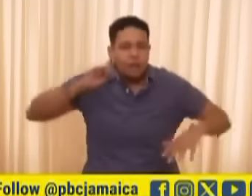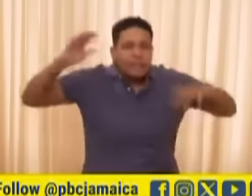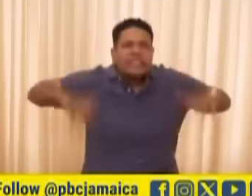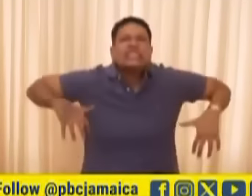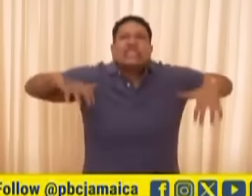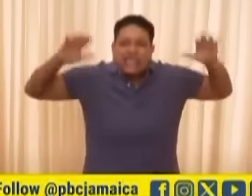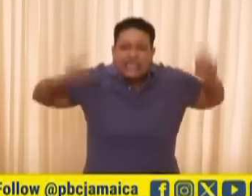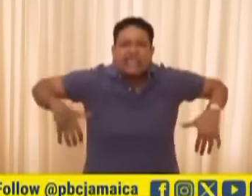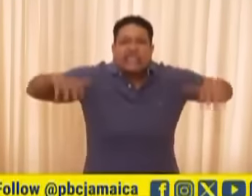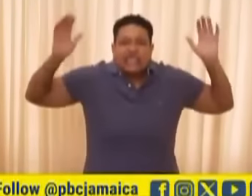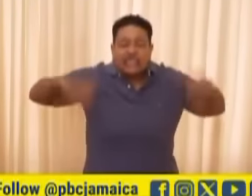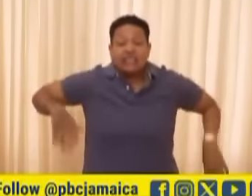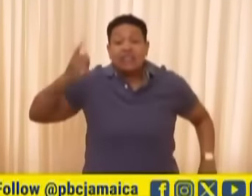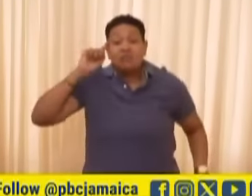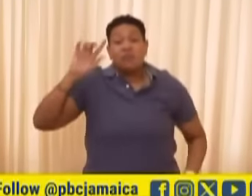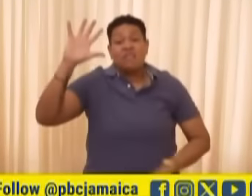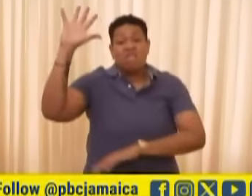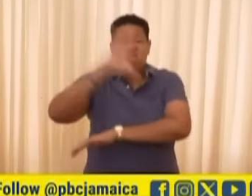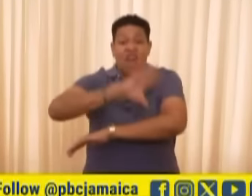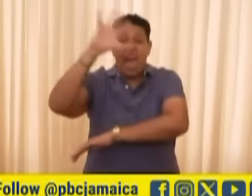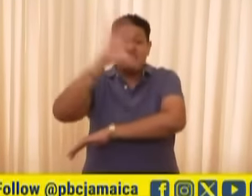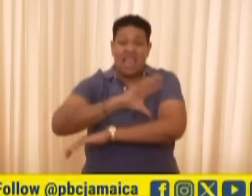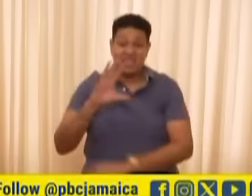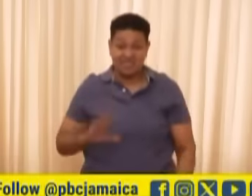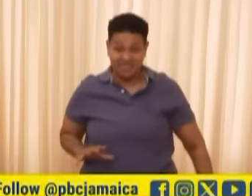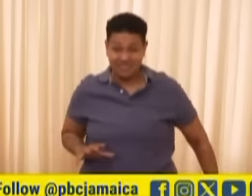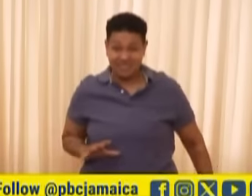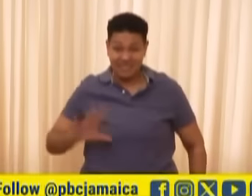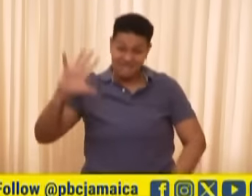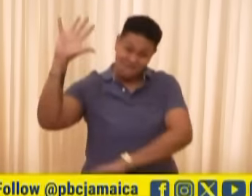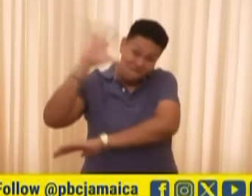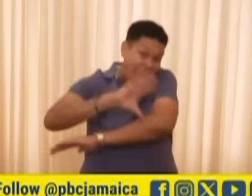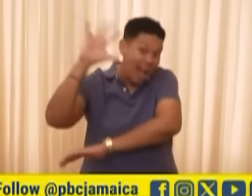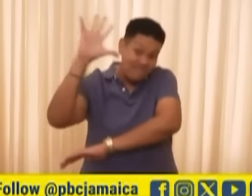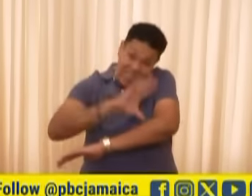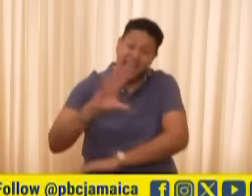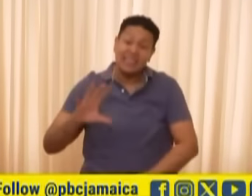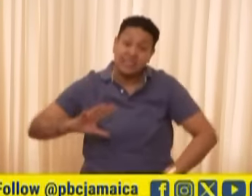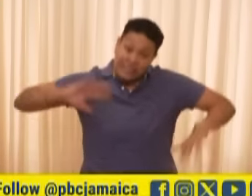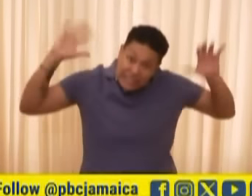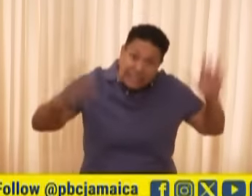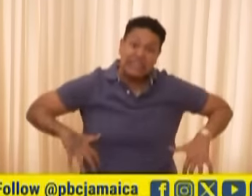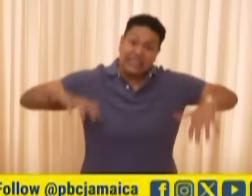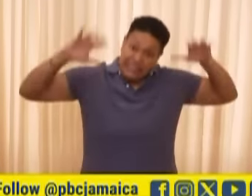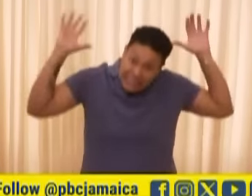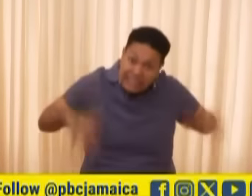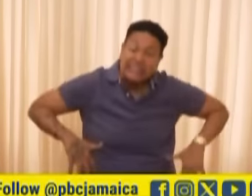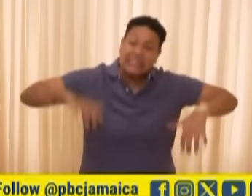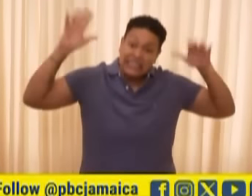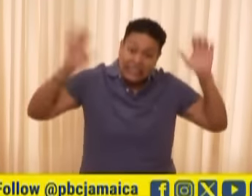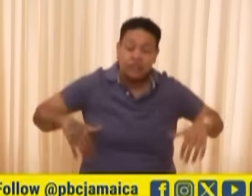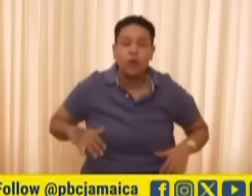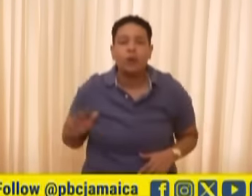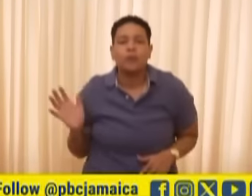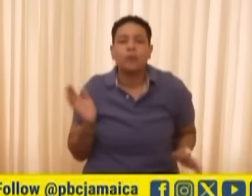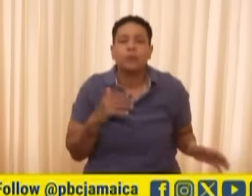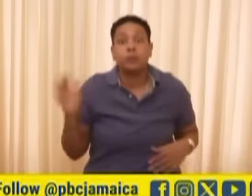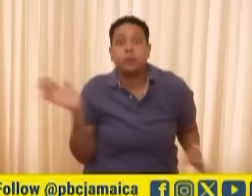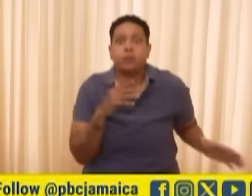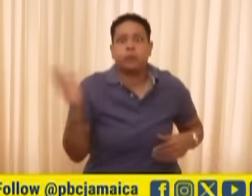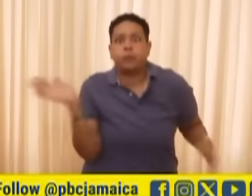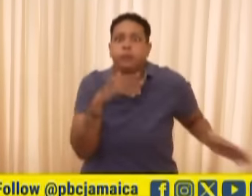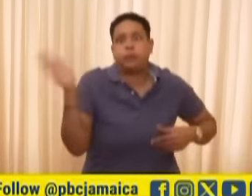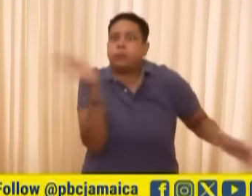with us for a good 5 days or so. Heavy rainfall, increasing wind speeds. We are expecting